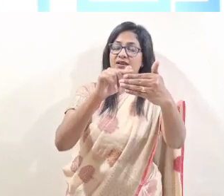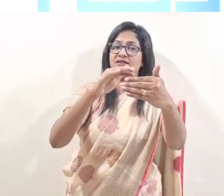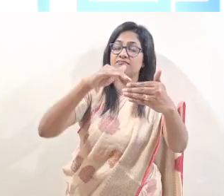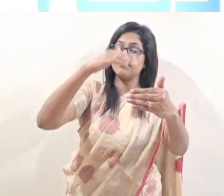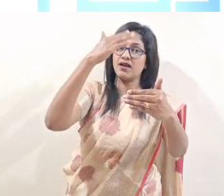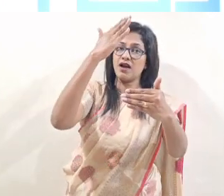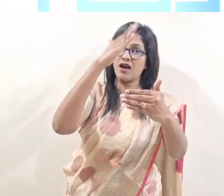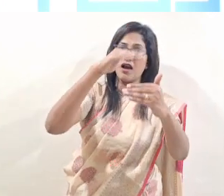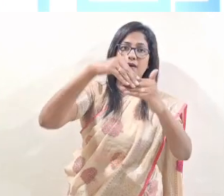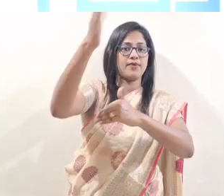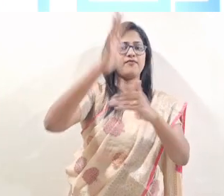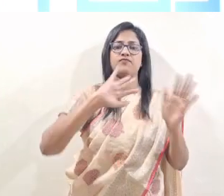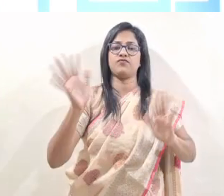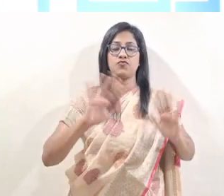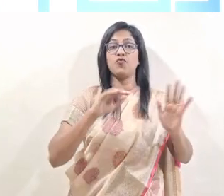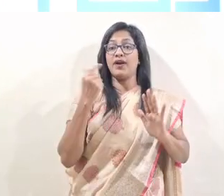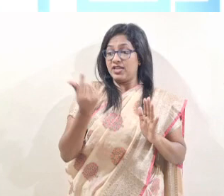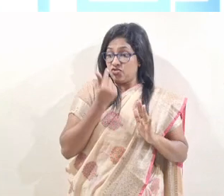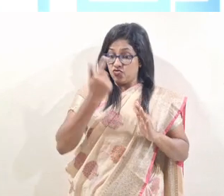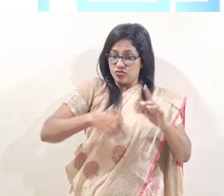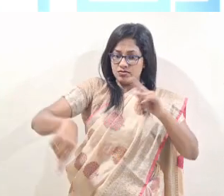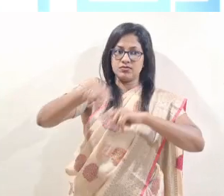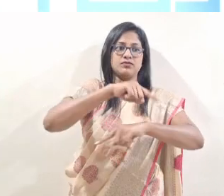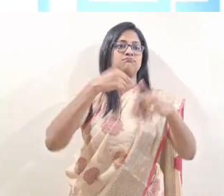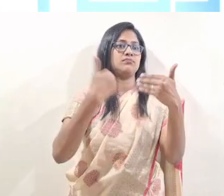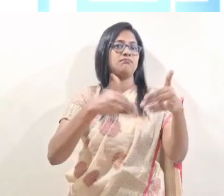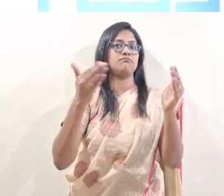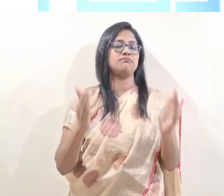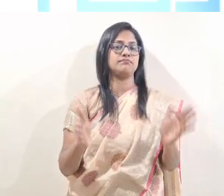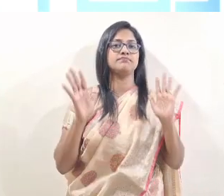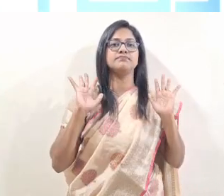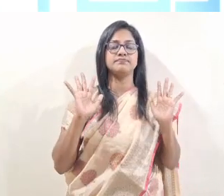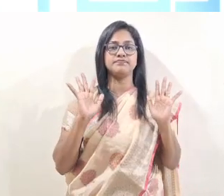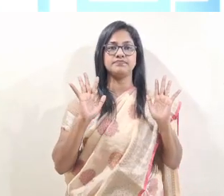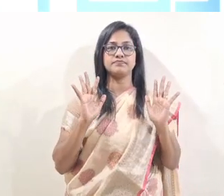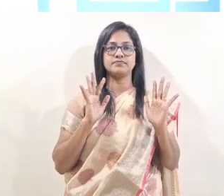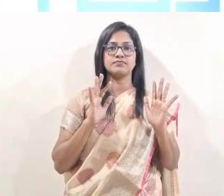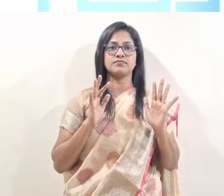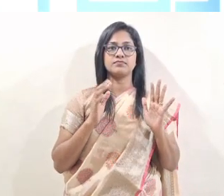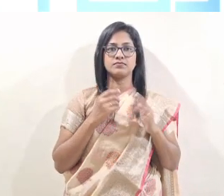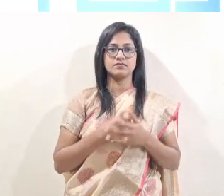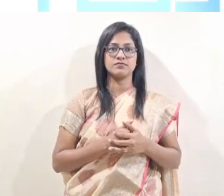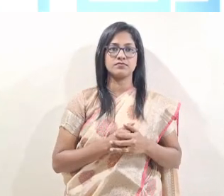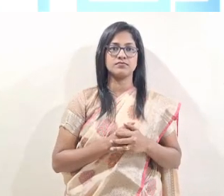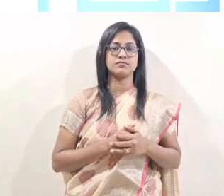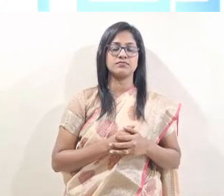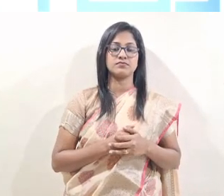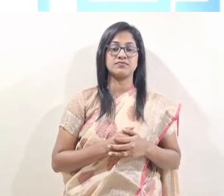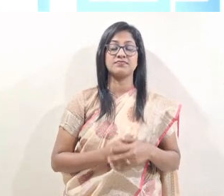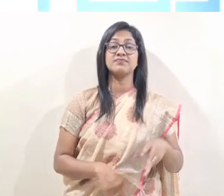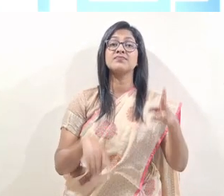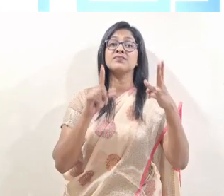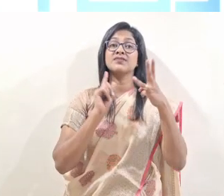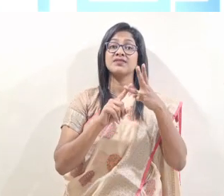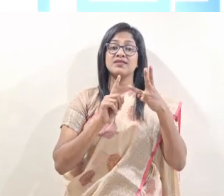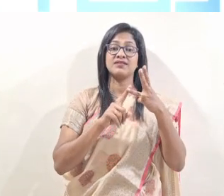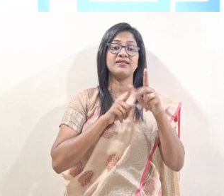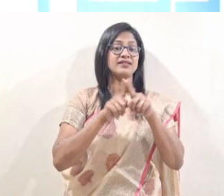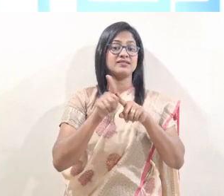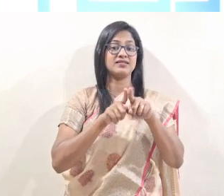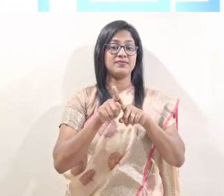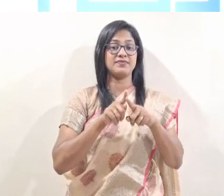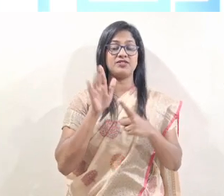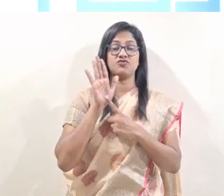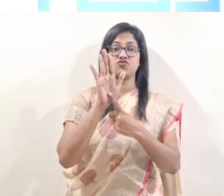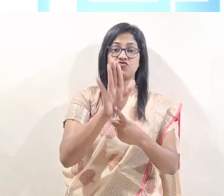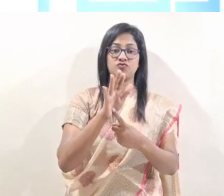not cross that threshold and optimize within that boundary. The third example